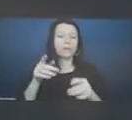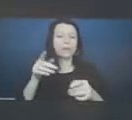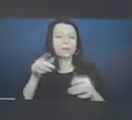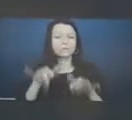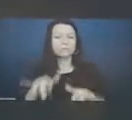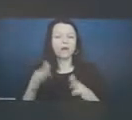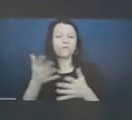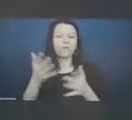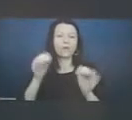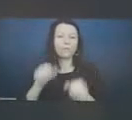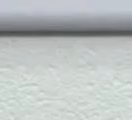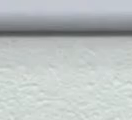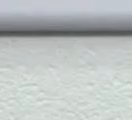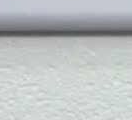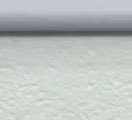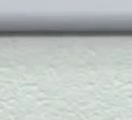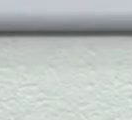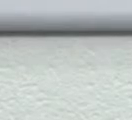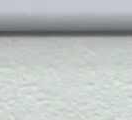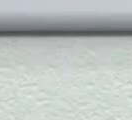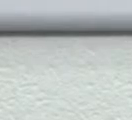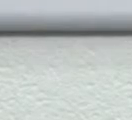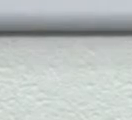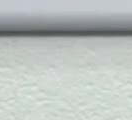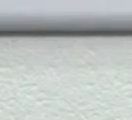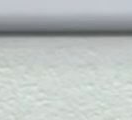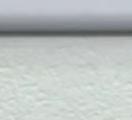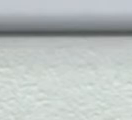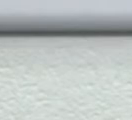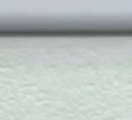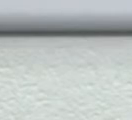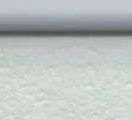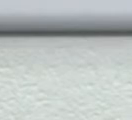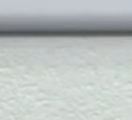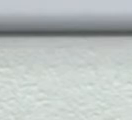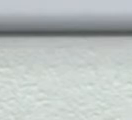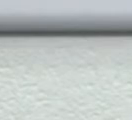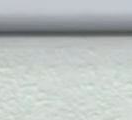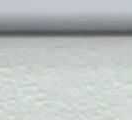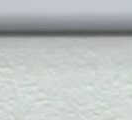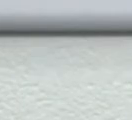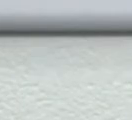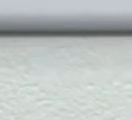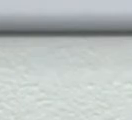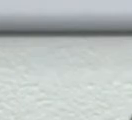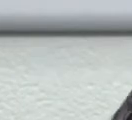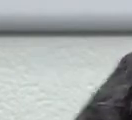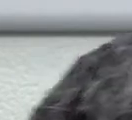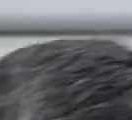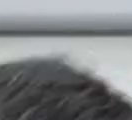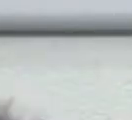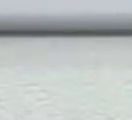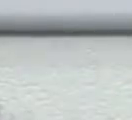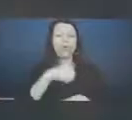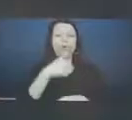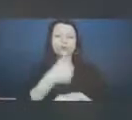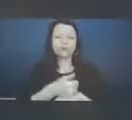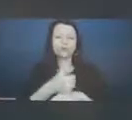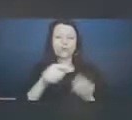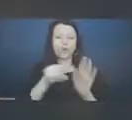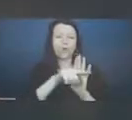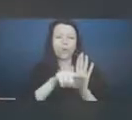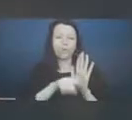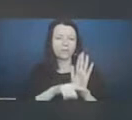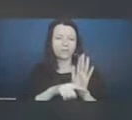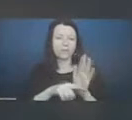of duties. It is very important what the state can implement vis-a-vis them. This is as far as my comments to